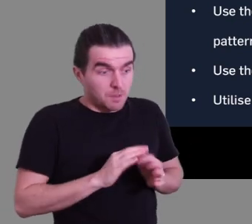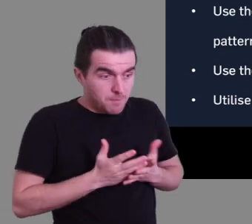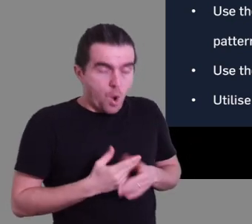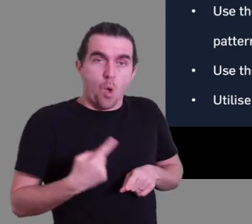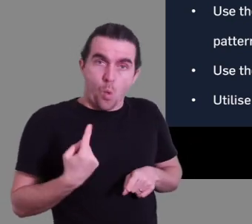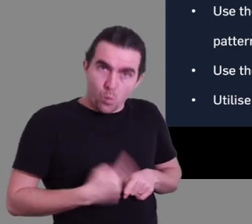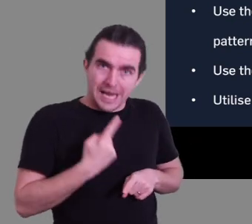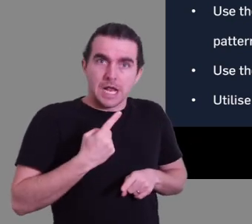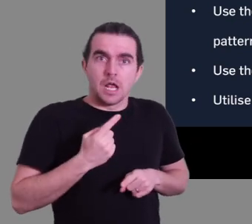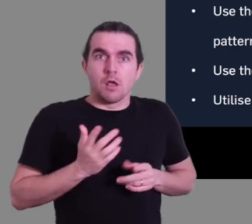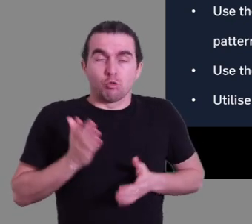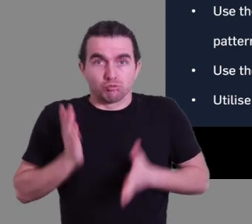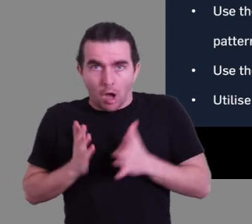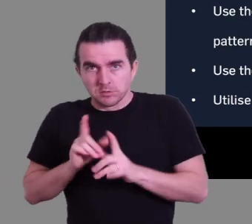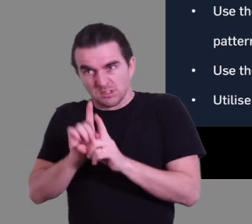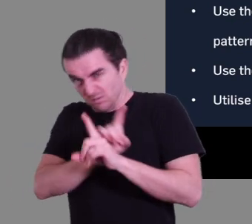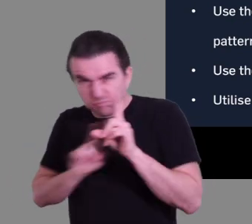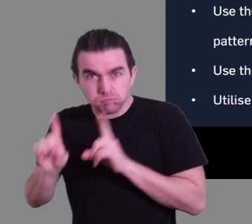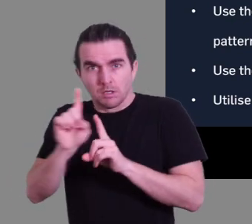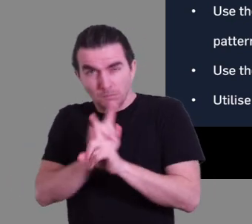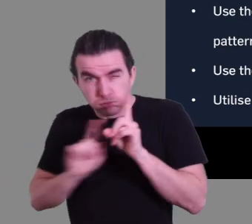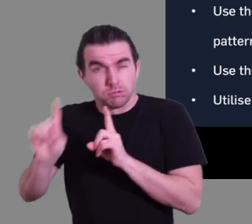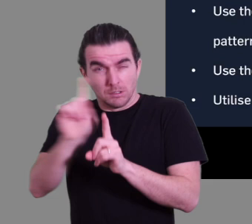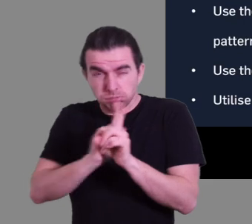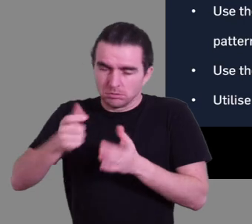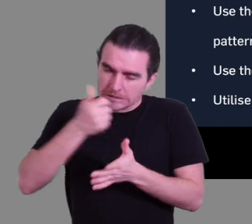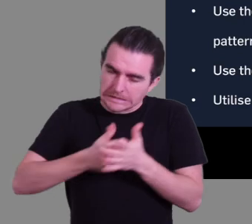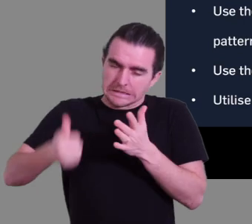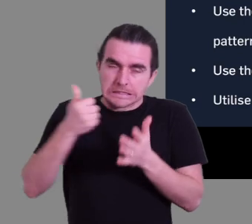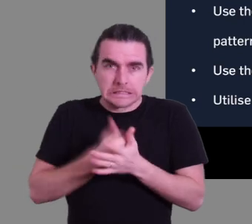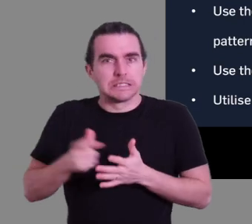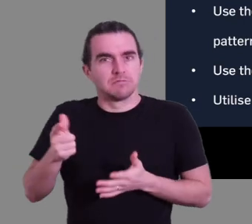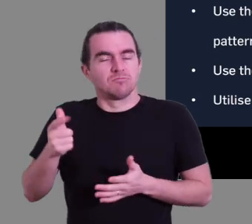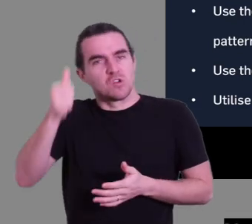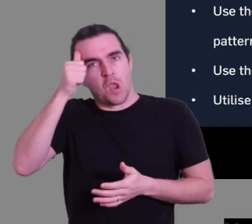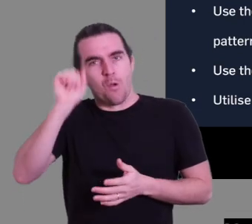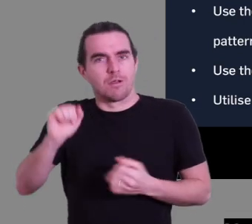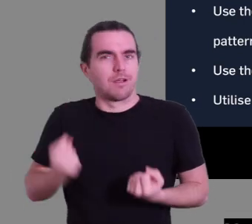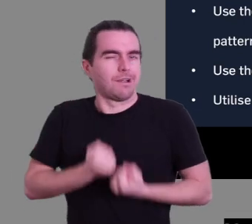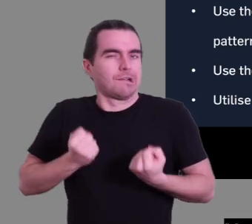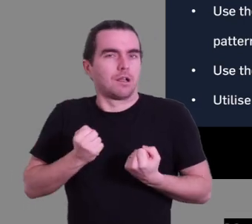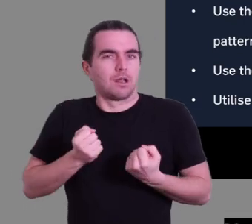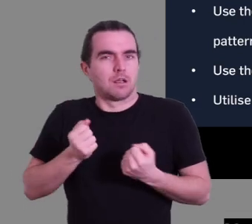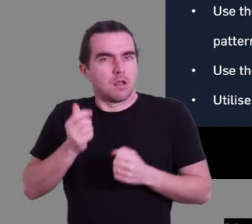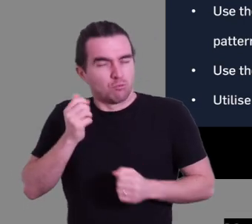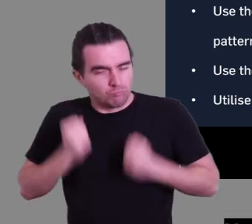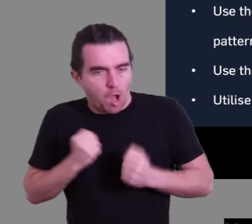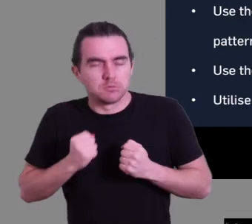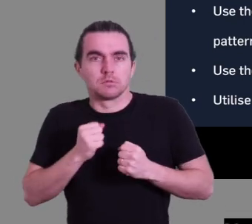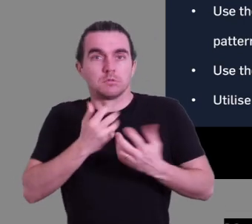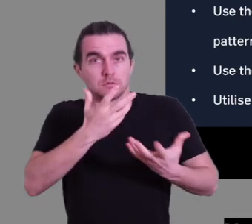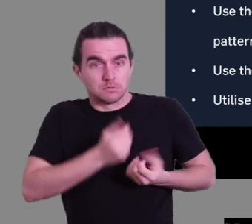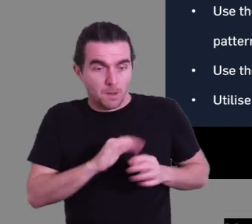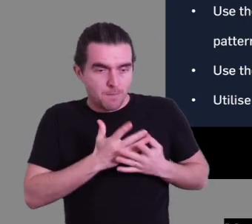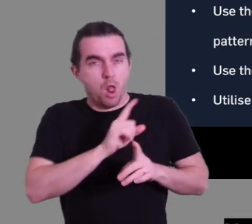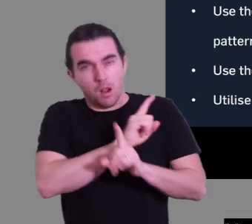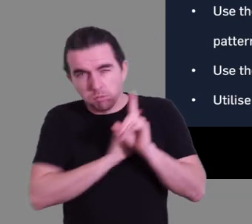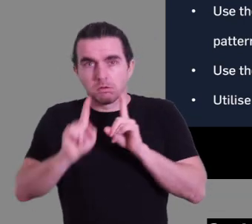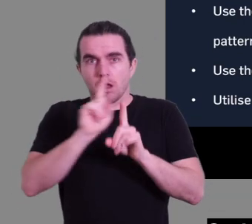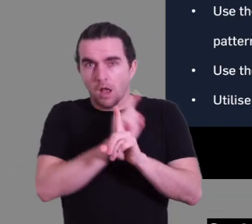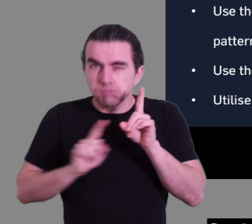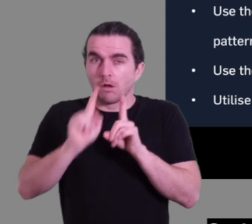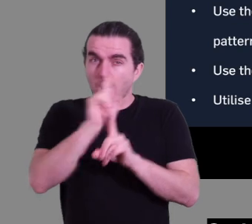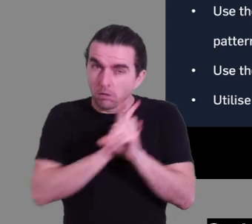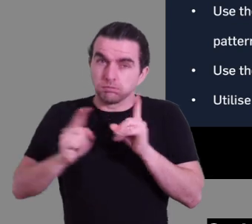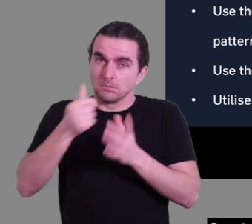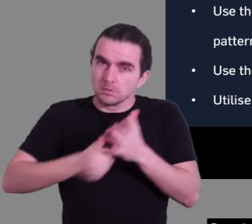I fancy myself to run off him all the time, constantly, time after time. Now, in the end, you wear the guy out,